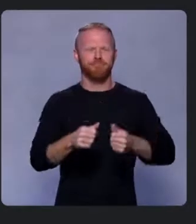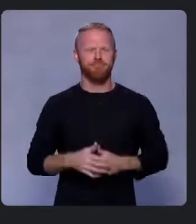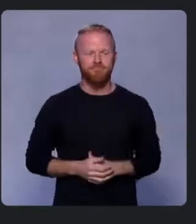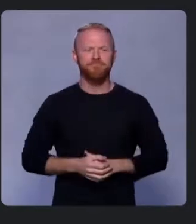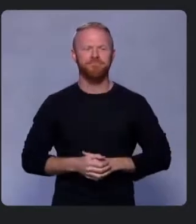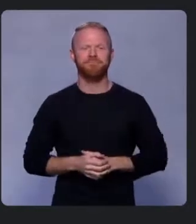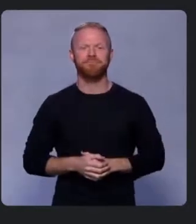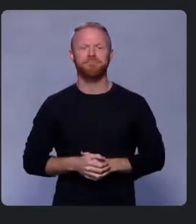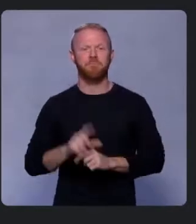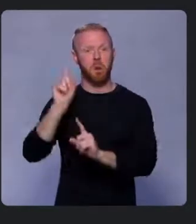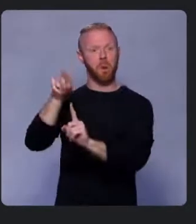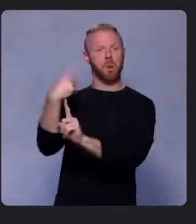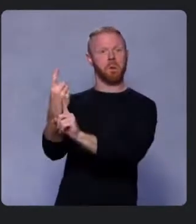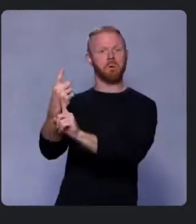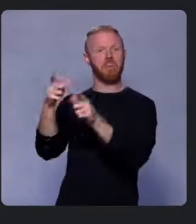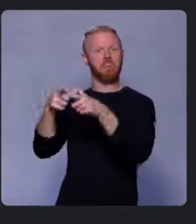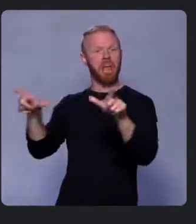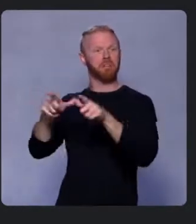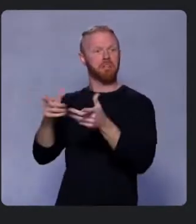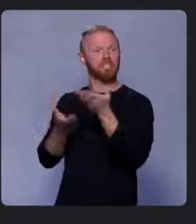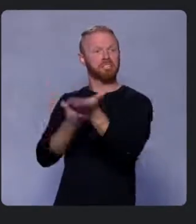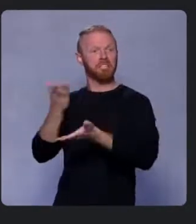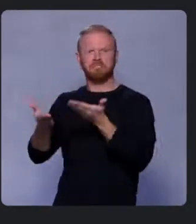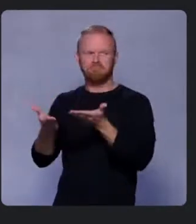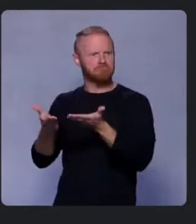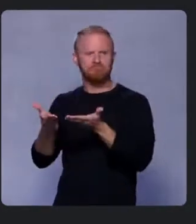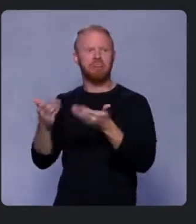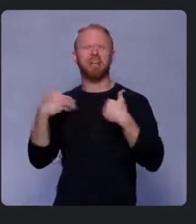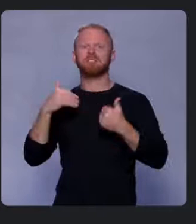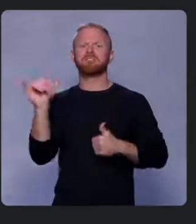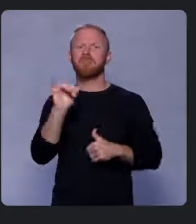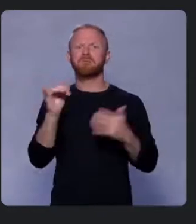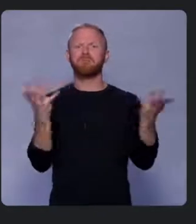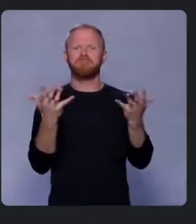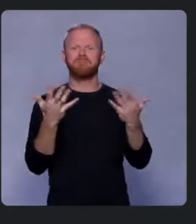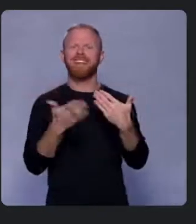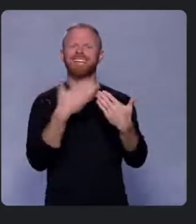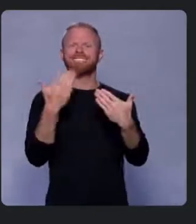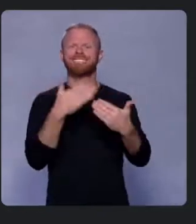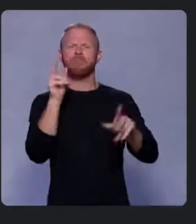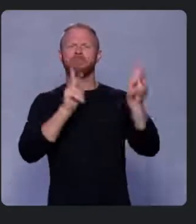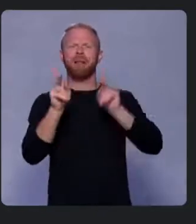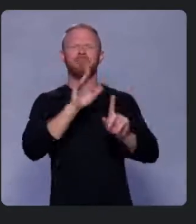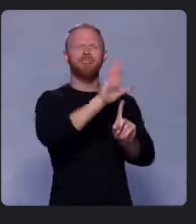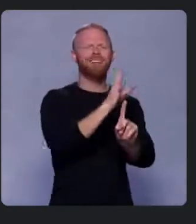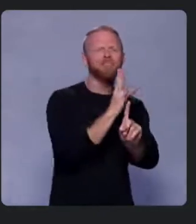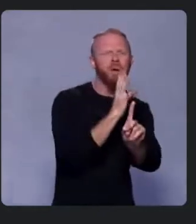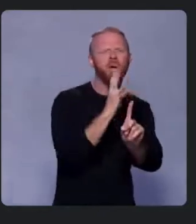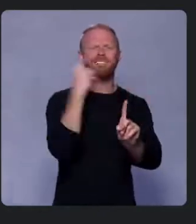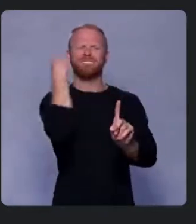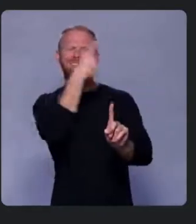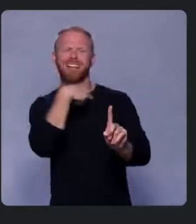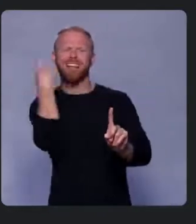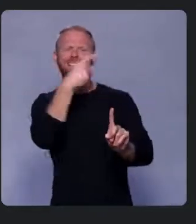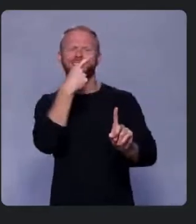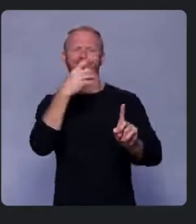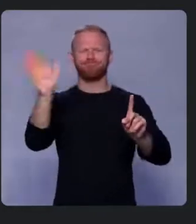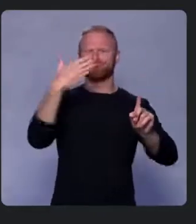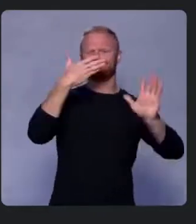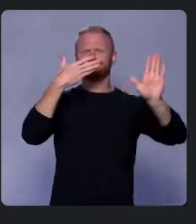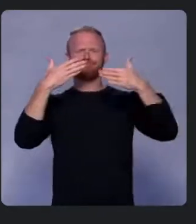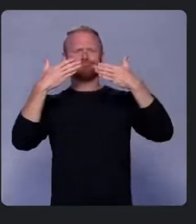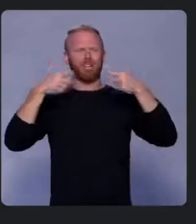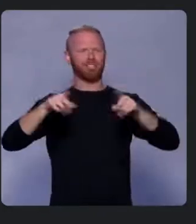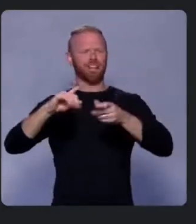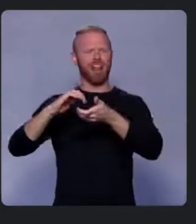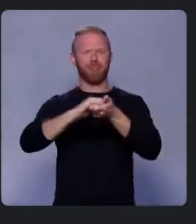Not only are we helping with language suggestions, we're also making it easy to bring the voices and faces of your team directly into the collaboration